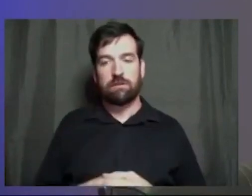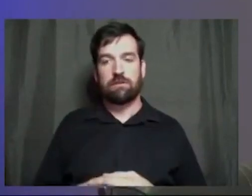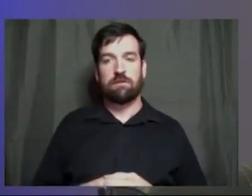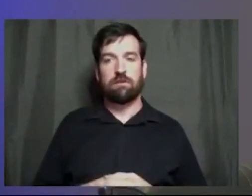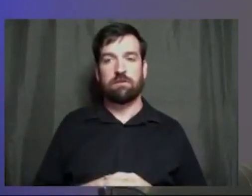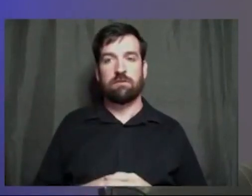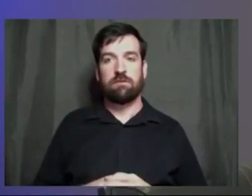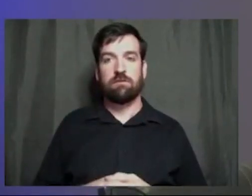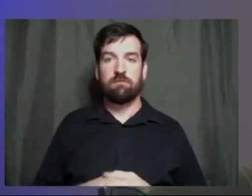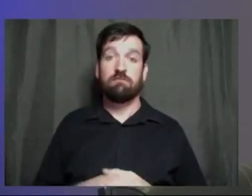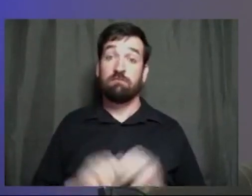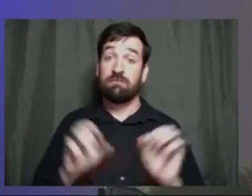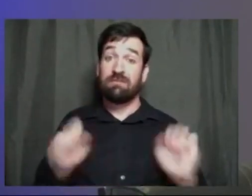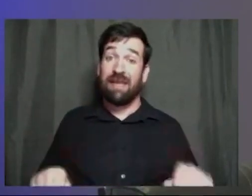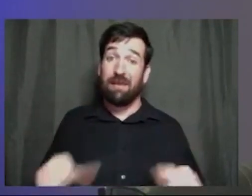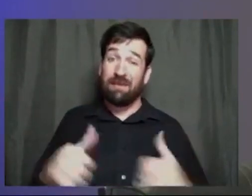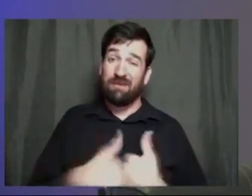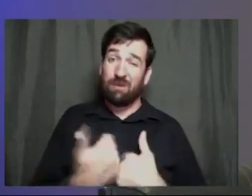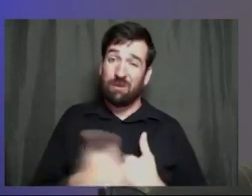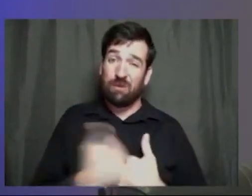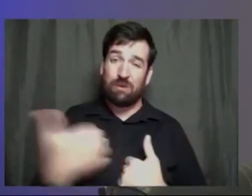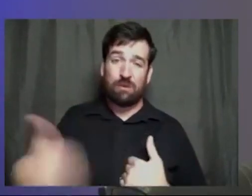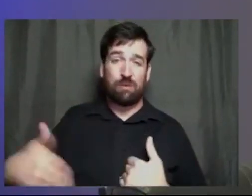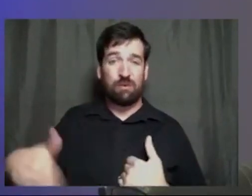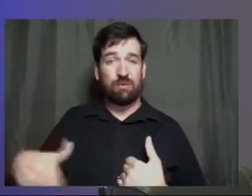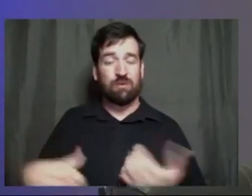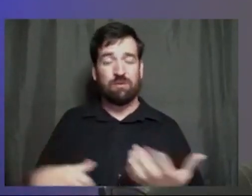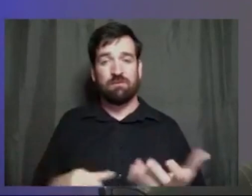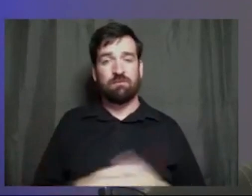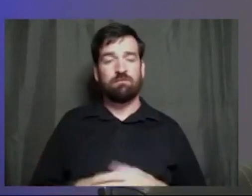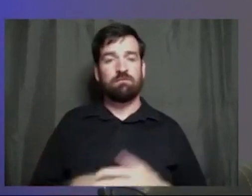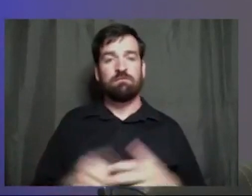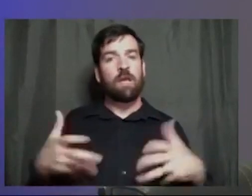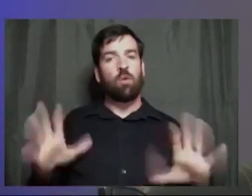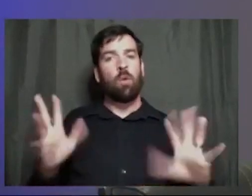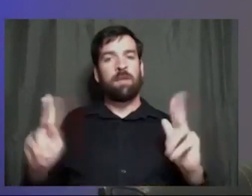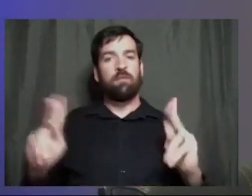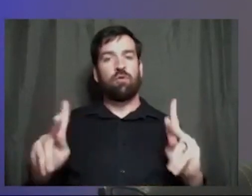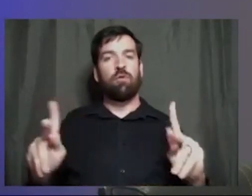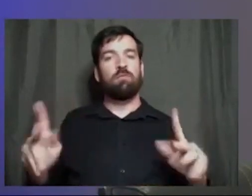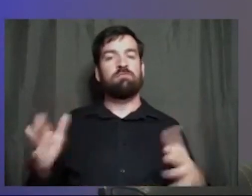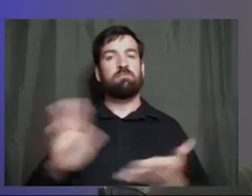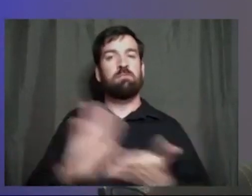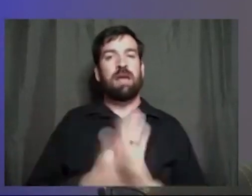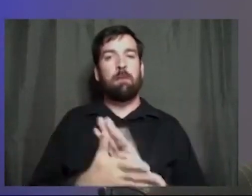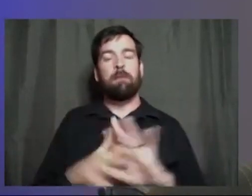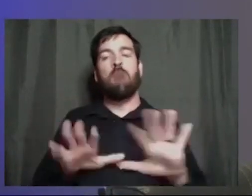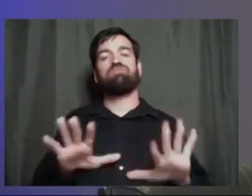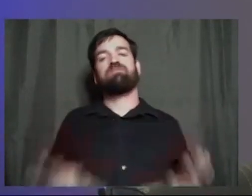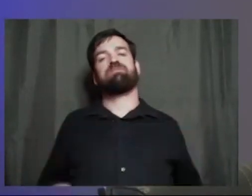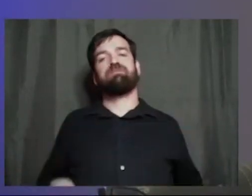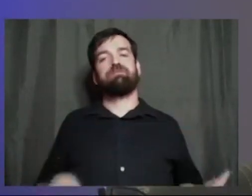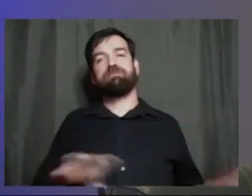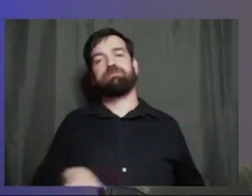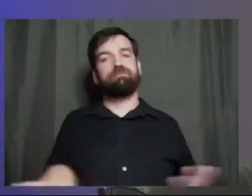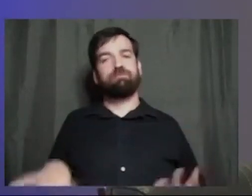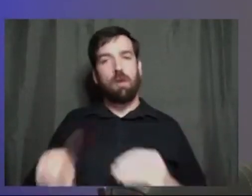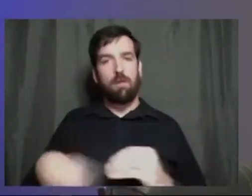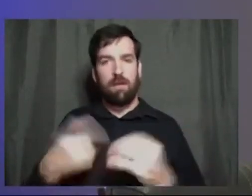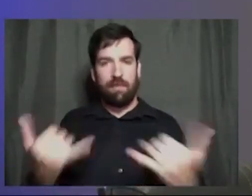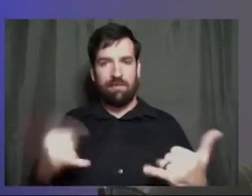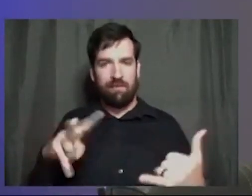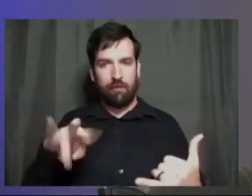can be deadly. So I don't want people to become complacent now about this virus. This is